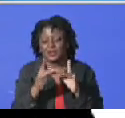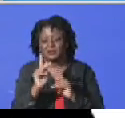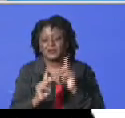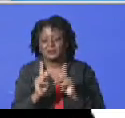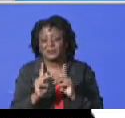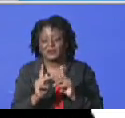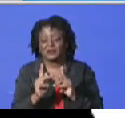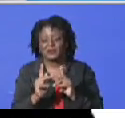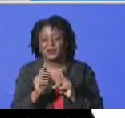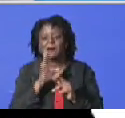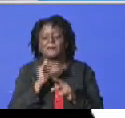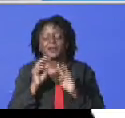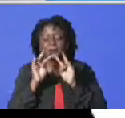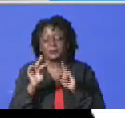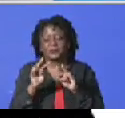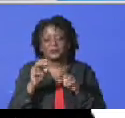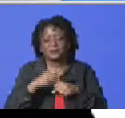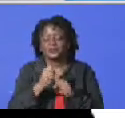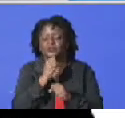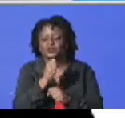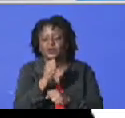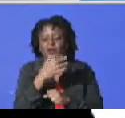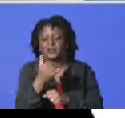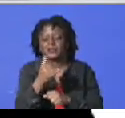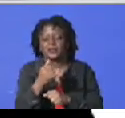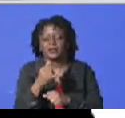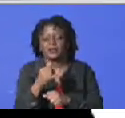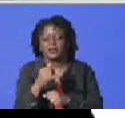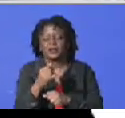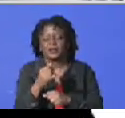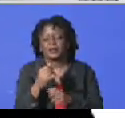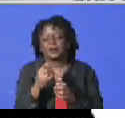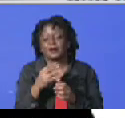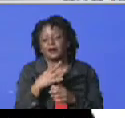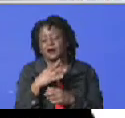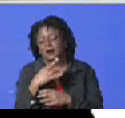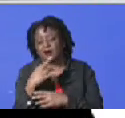monitored to ensure that their health status remains